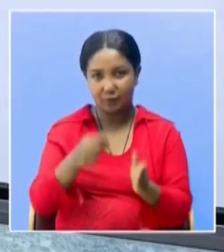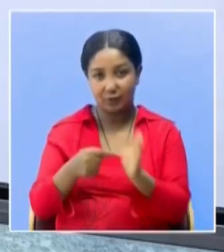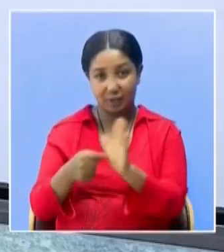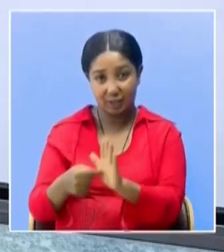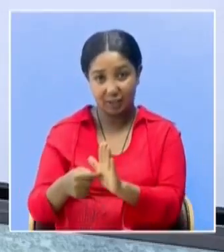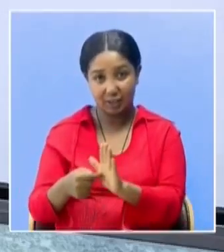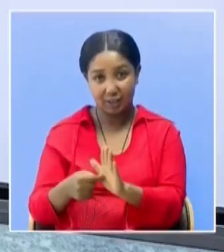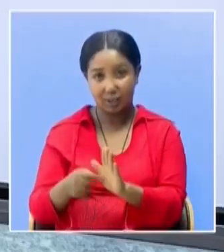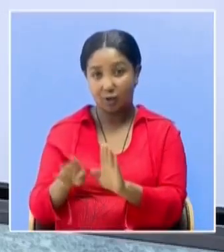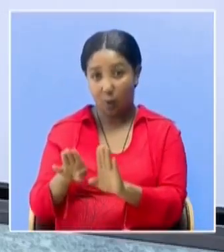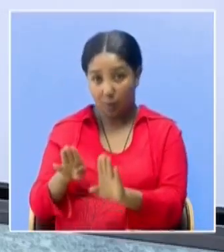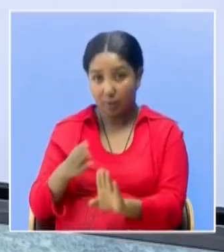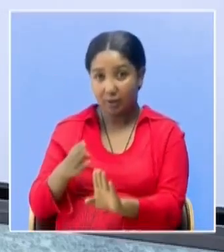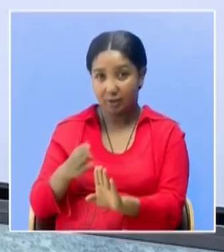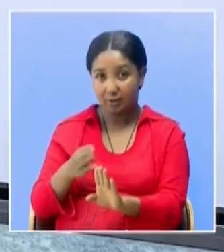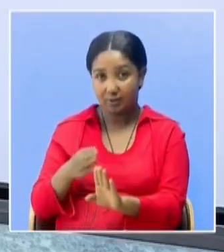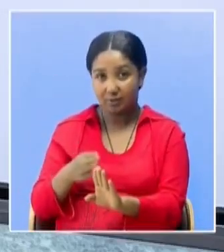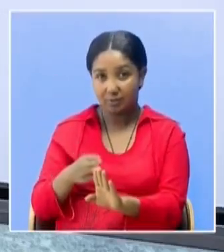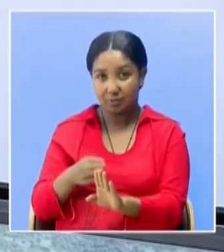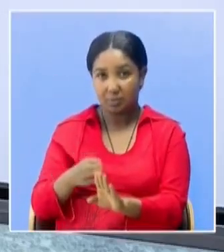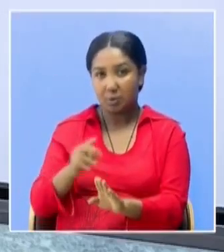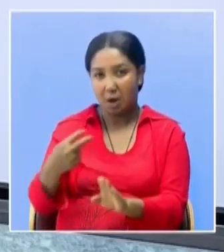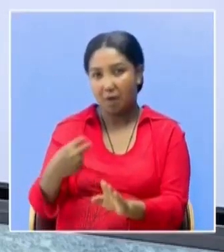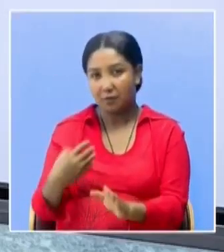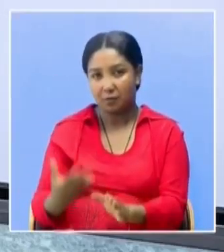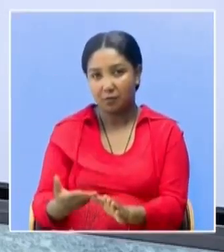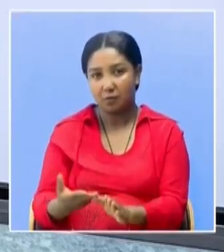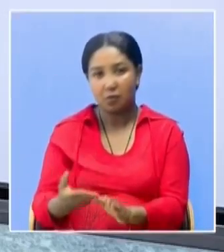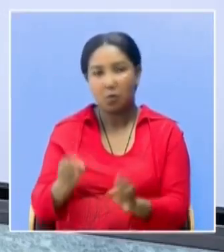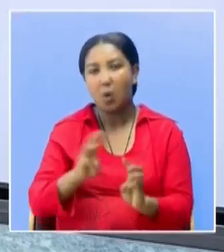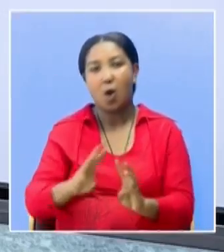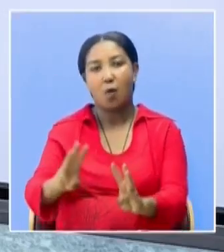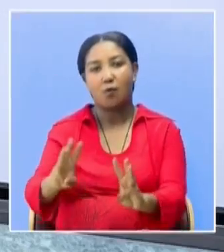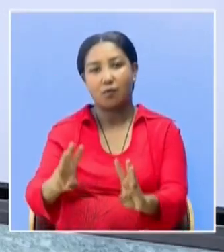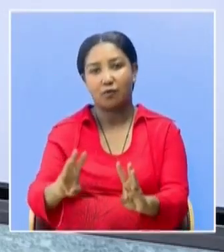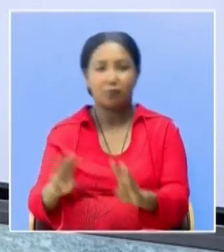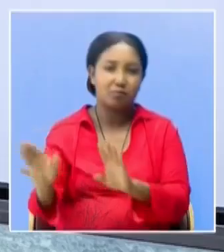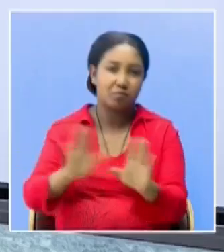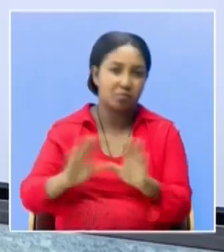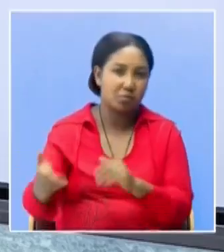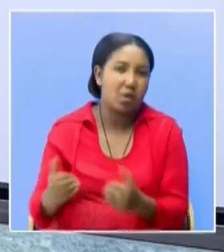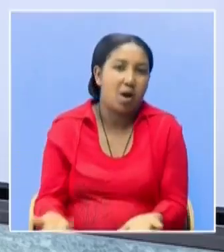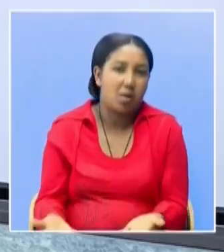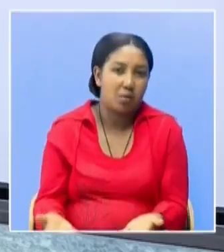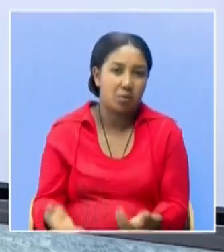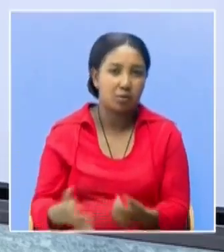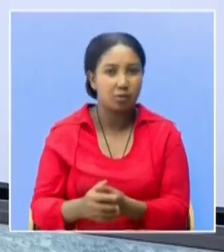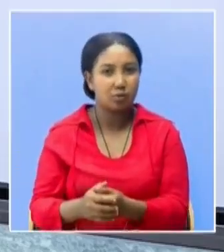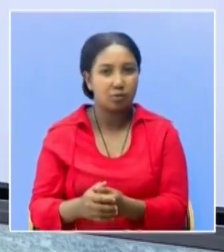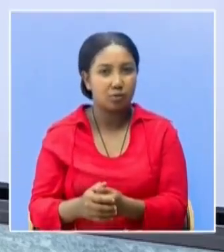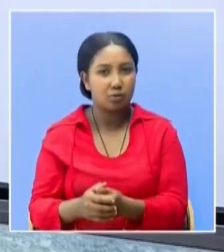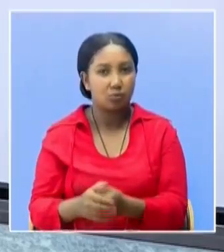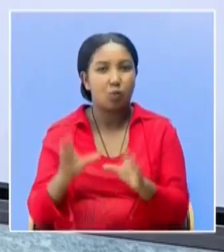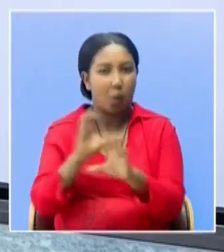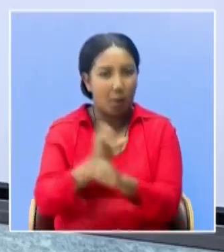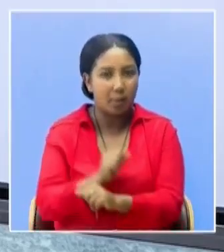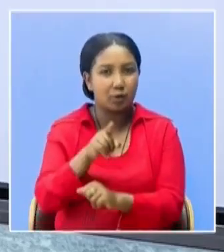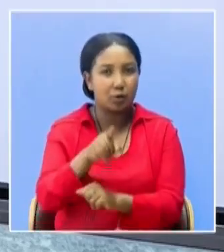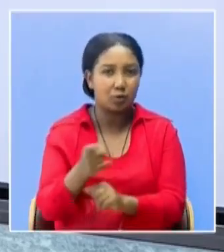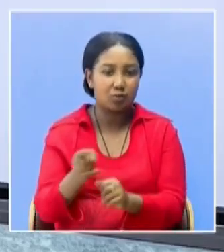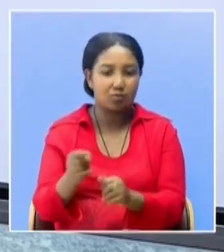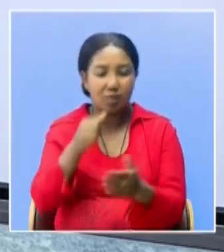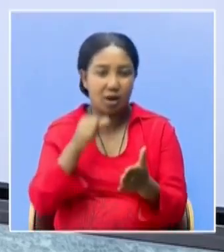in the opening paragraph, just you have to have your way of what paragraph in order to just complete your